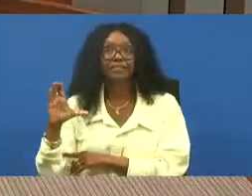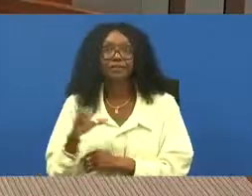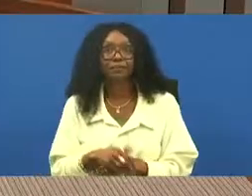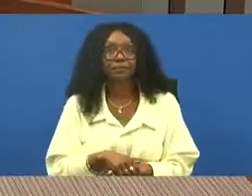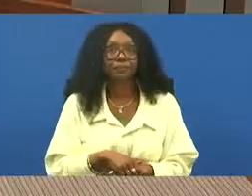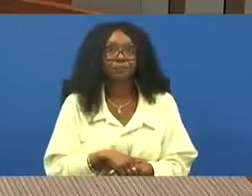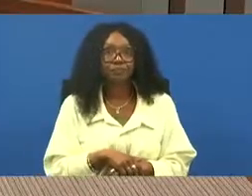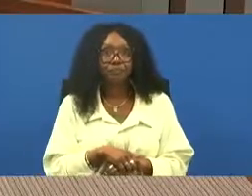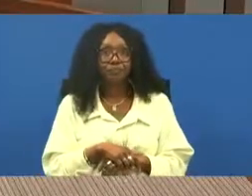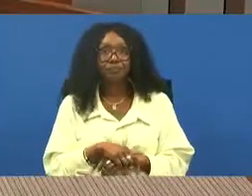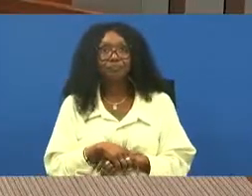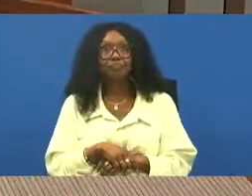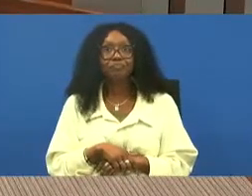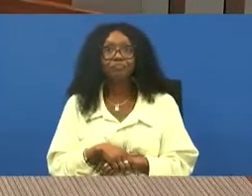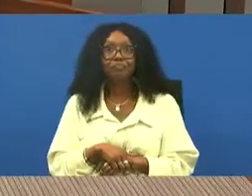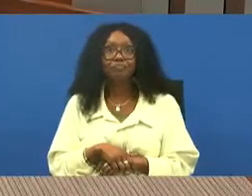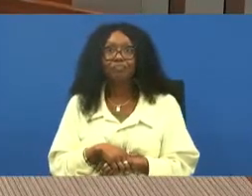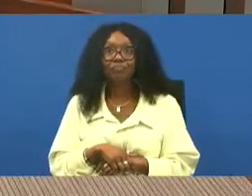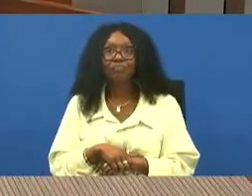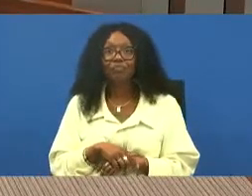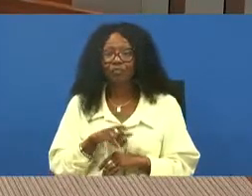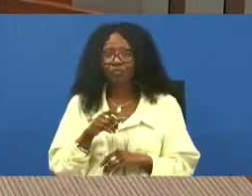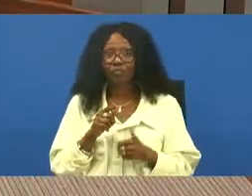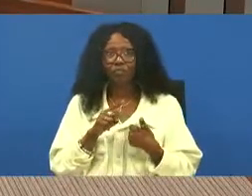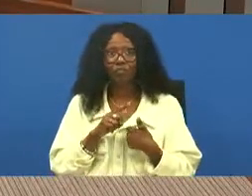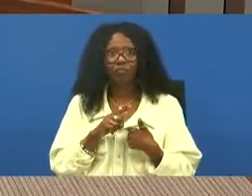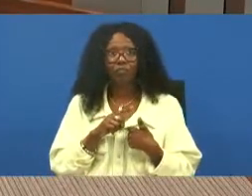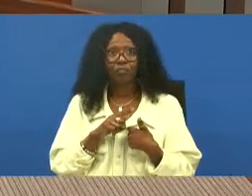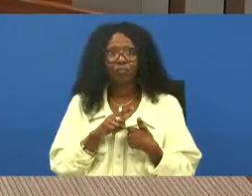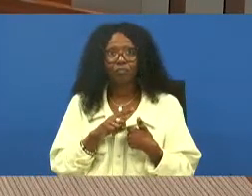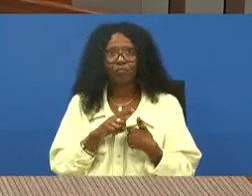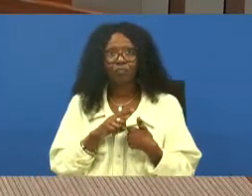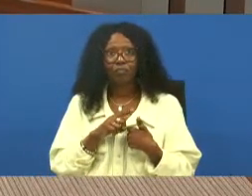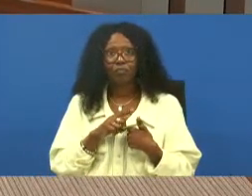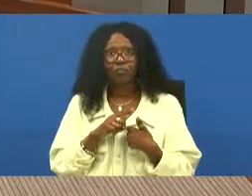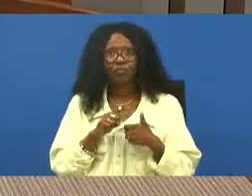The item's been properly motioned and seconded. Do we have any opposition?